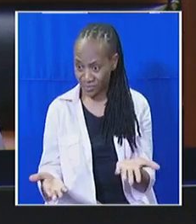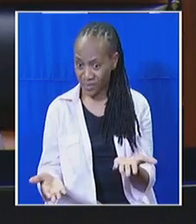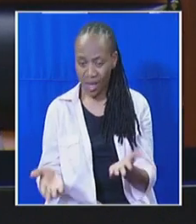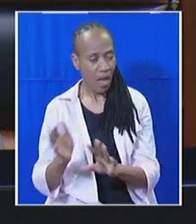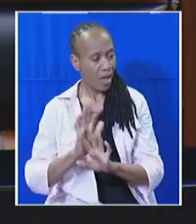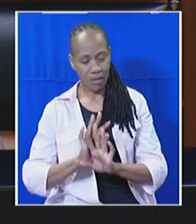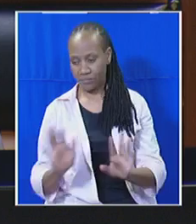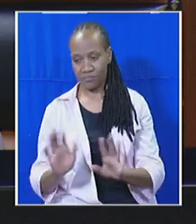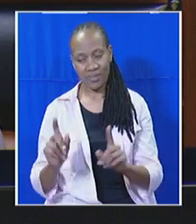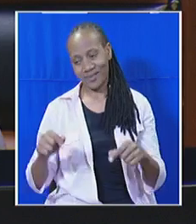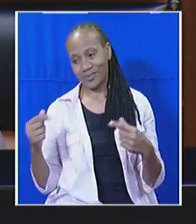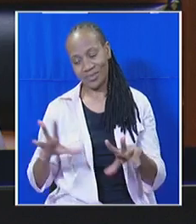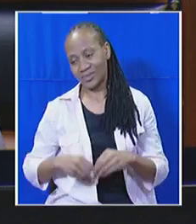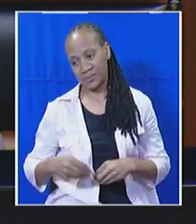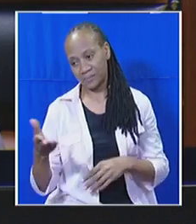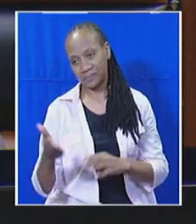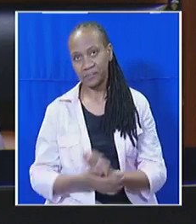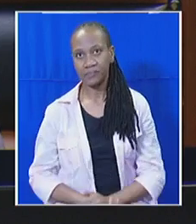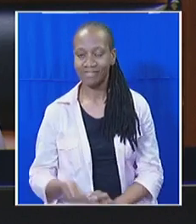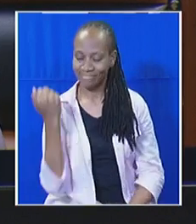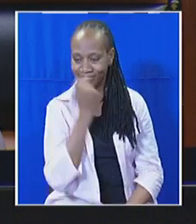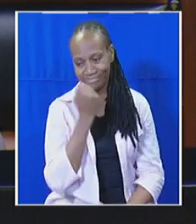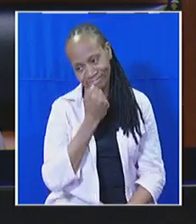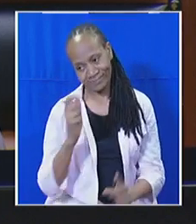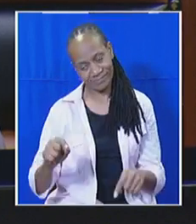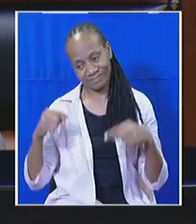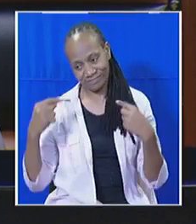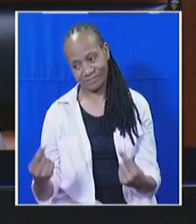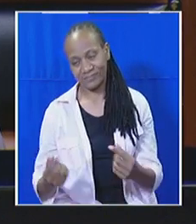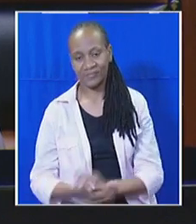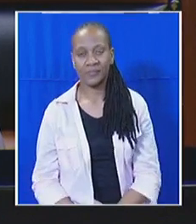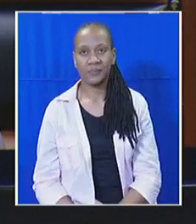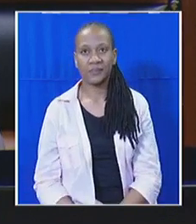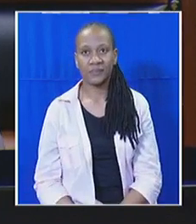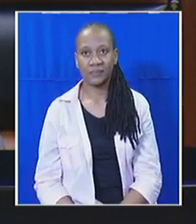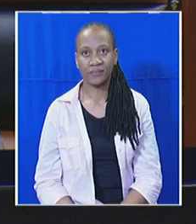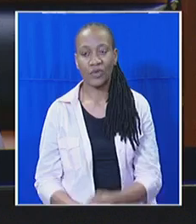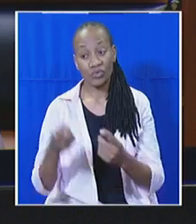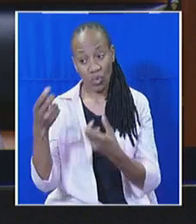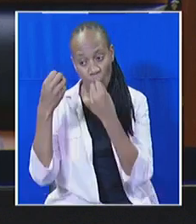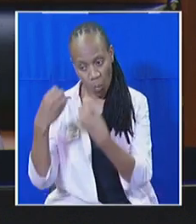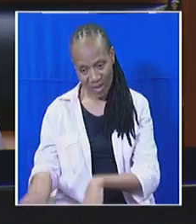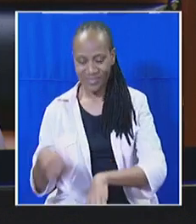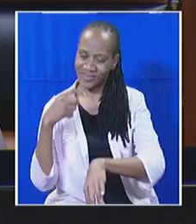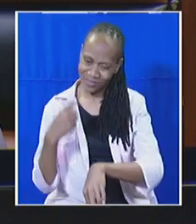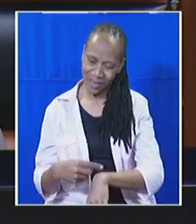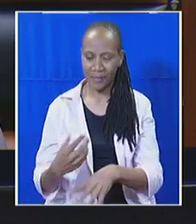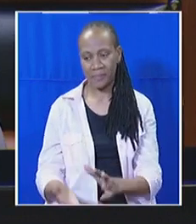of a point of order, unfortunately, I cannot allow that. It's a waste of our